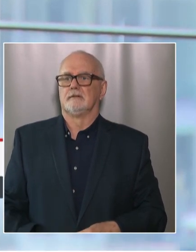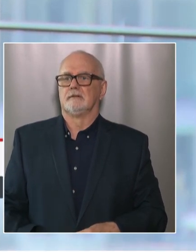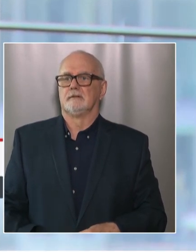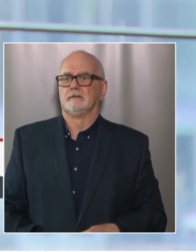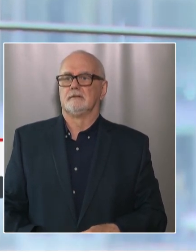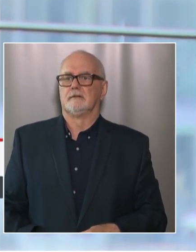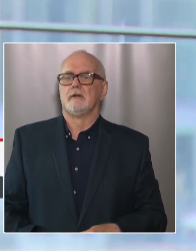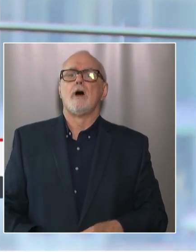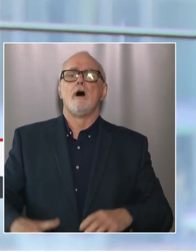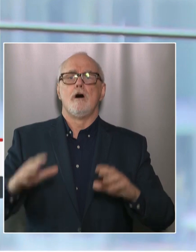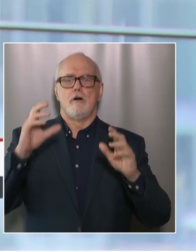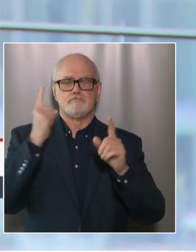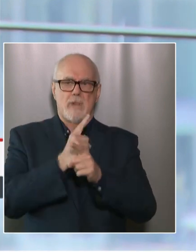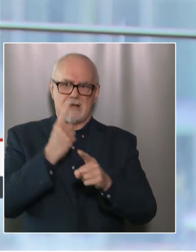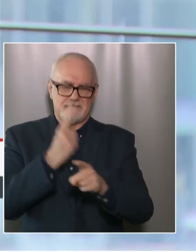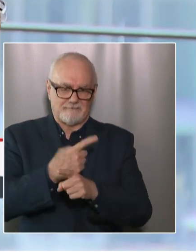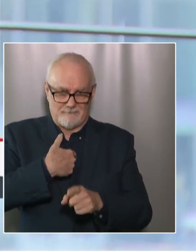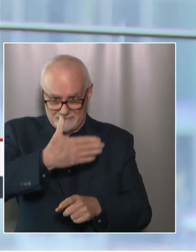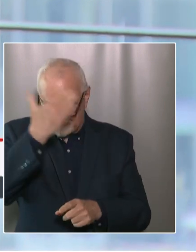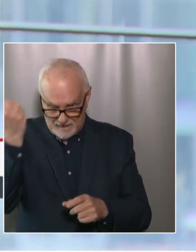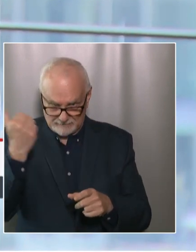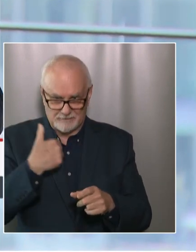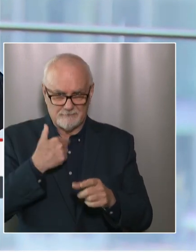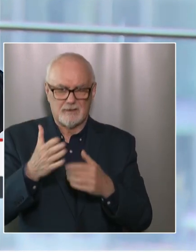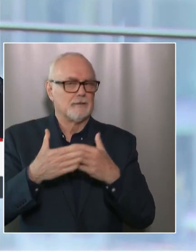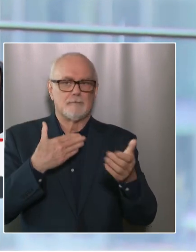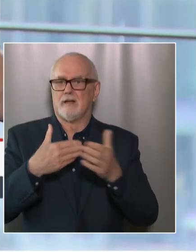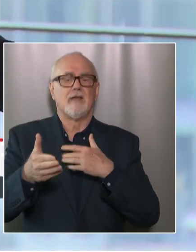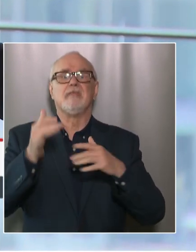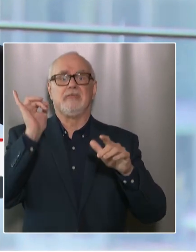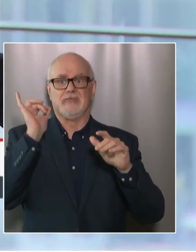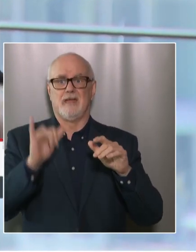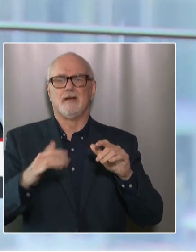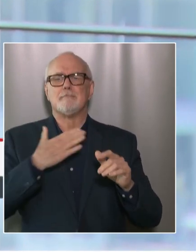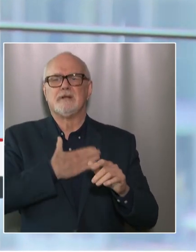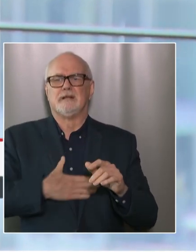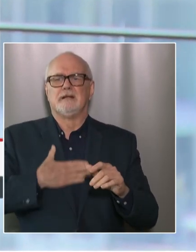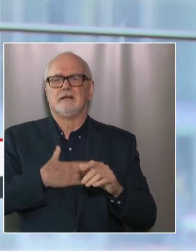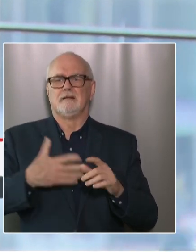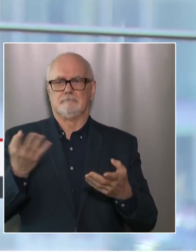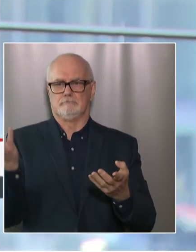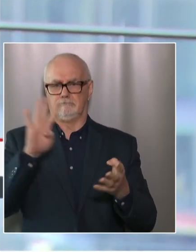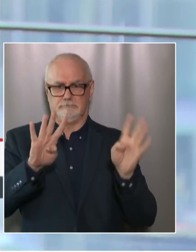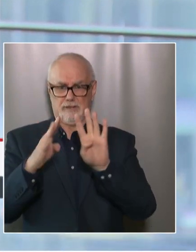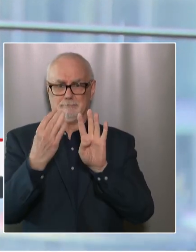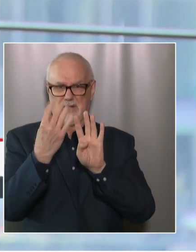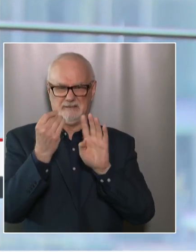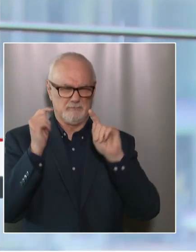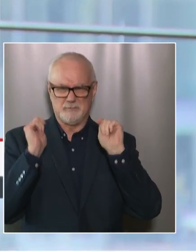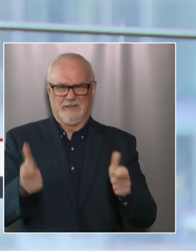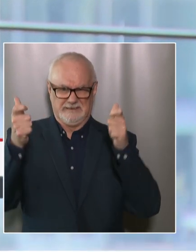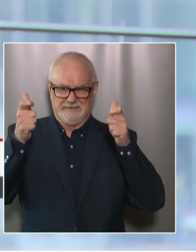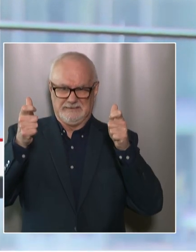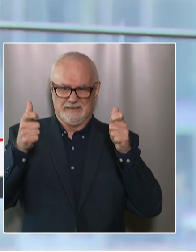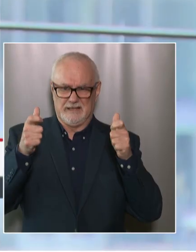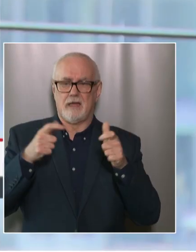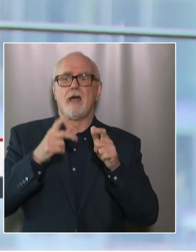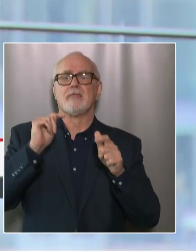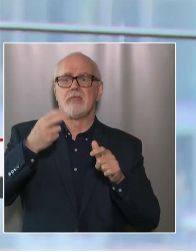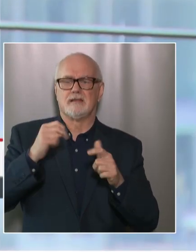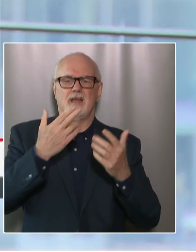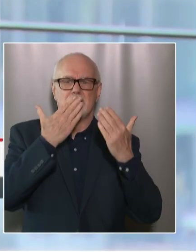Oh, yes. Okay. So anyway, just be prepared to come right up as we're done with the program. And I also want to